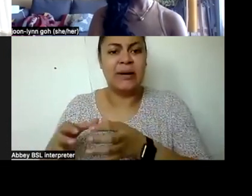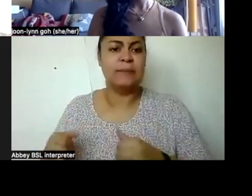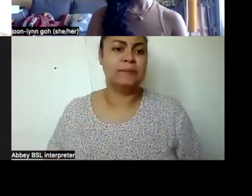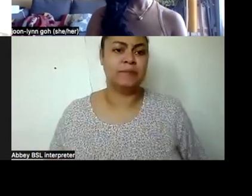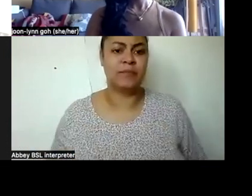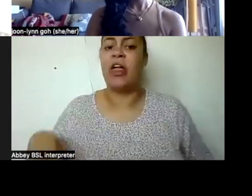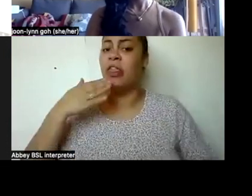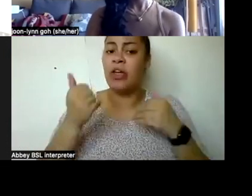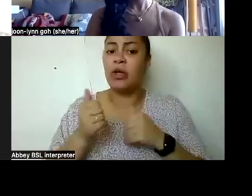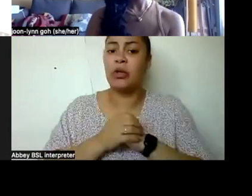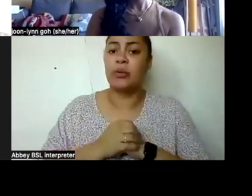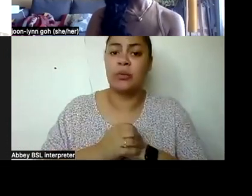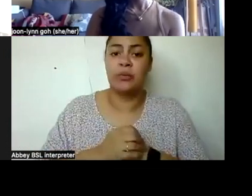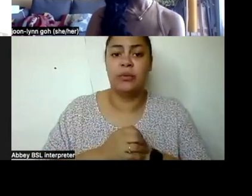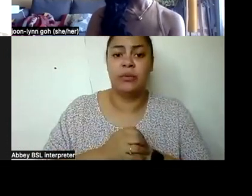Thank you.